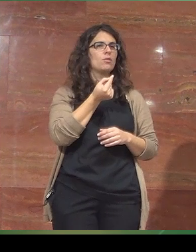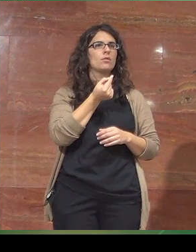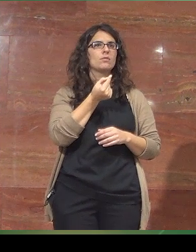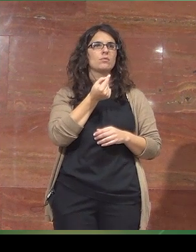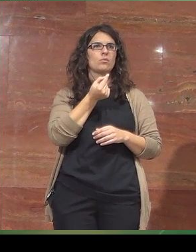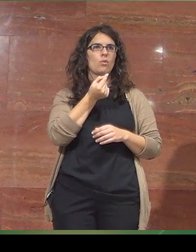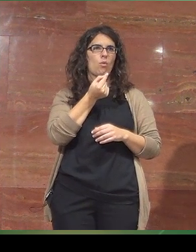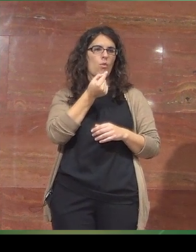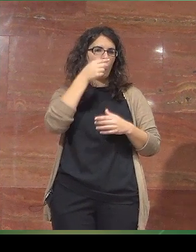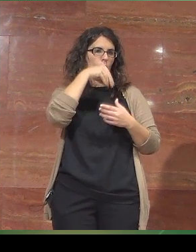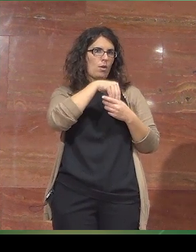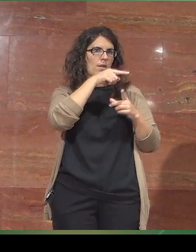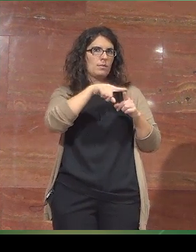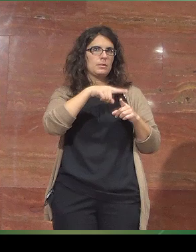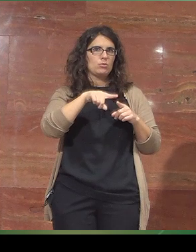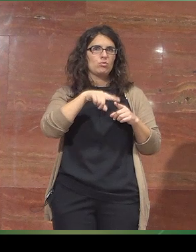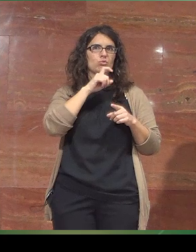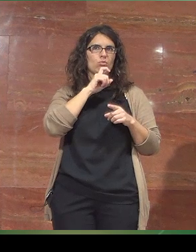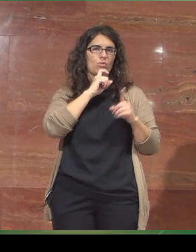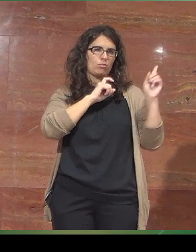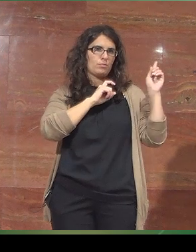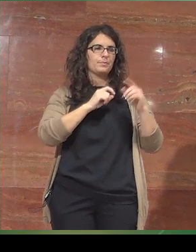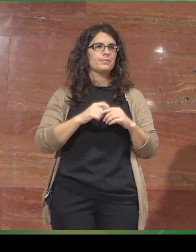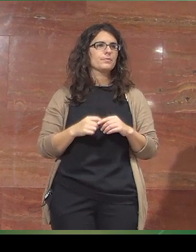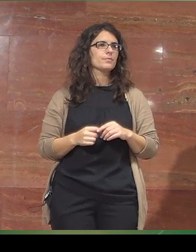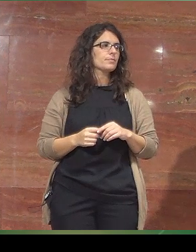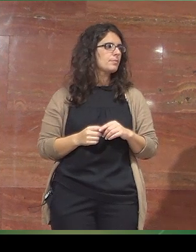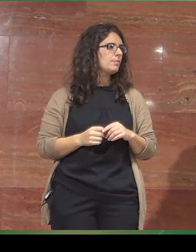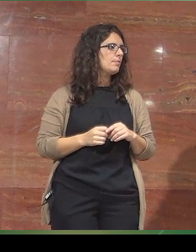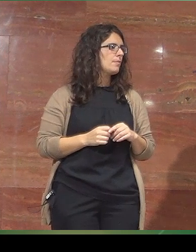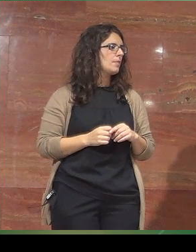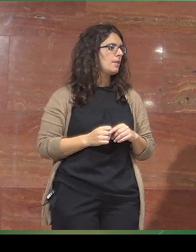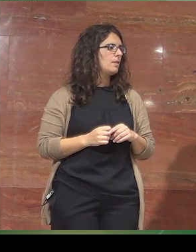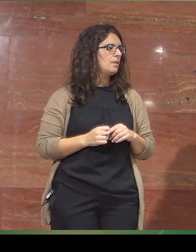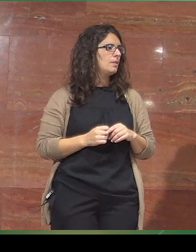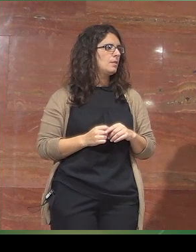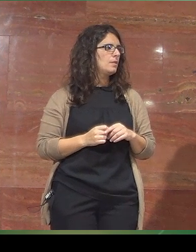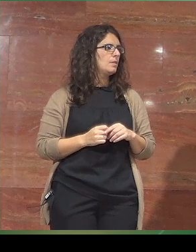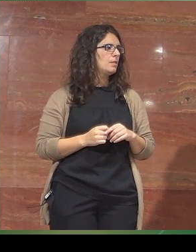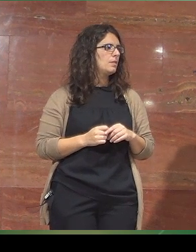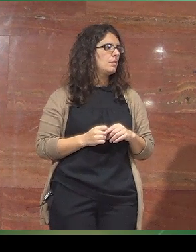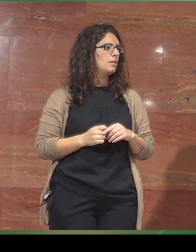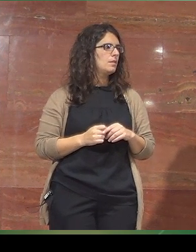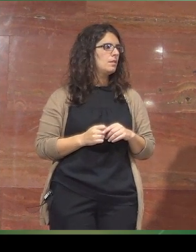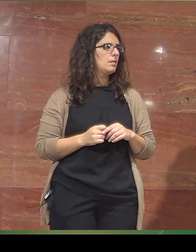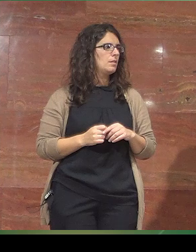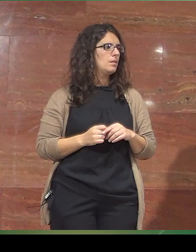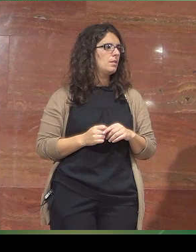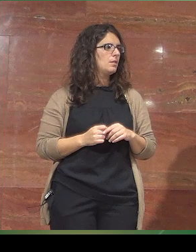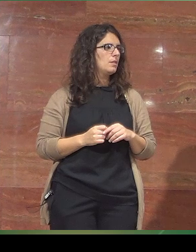And every time this play with the pictogram to bring it to say also it's not so difficult.